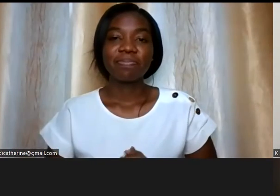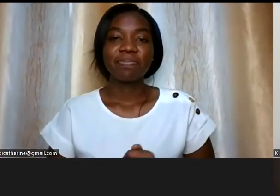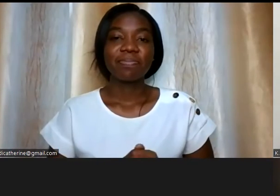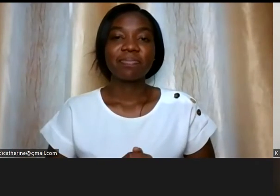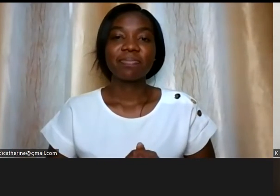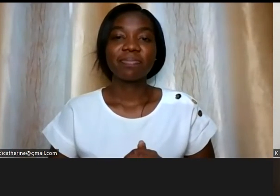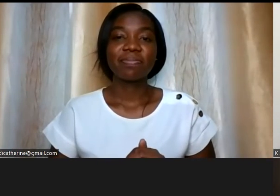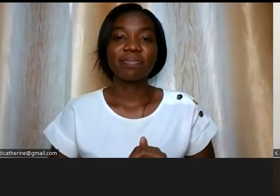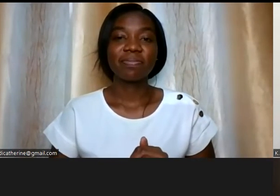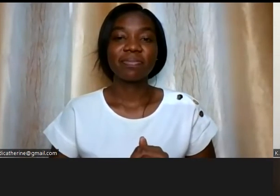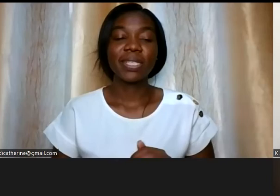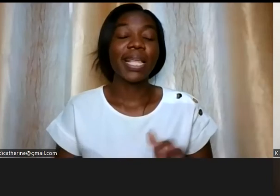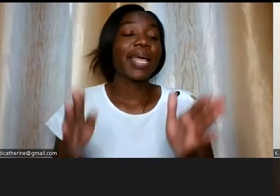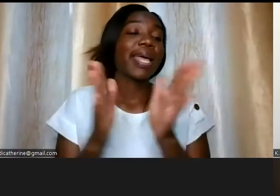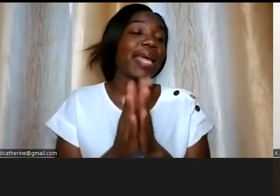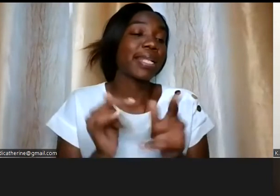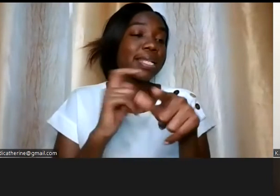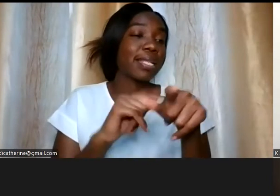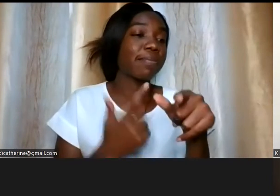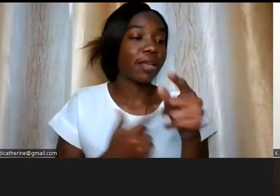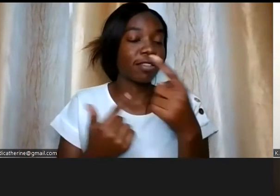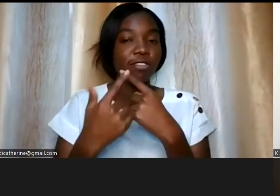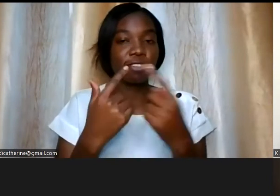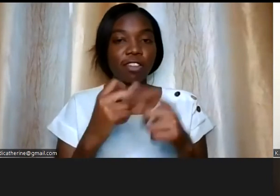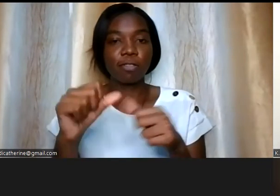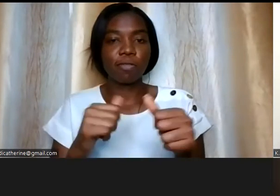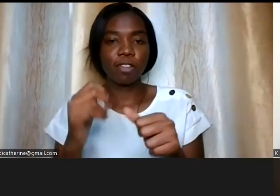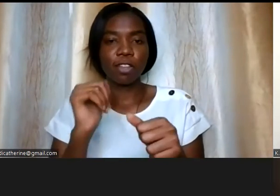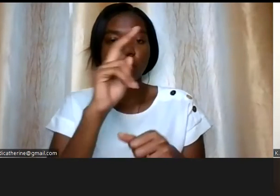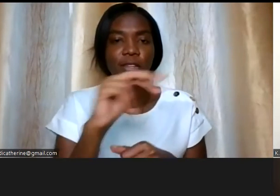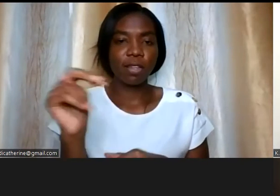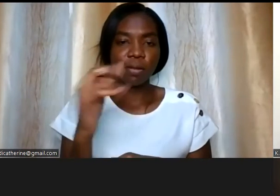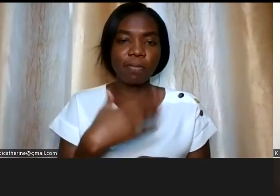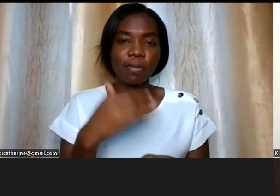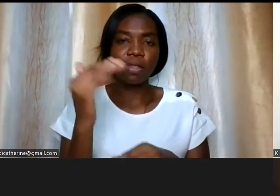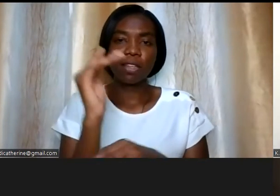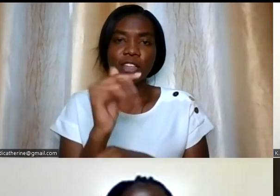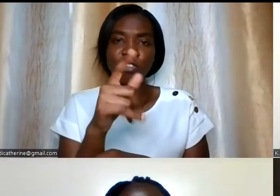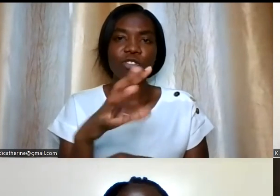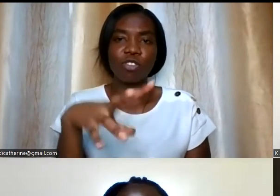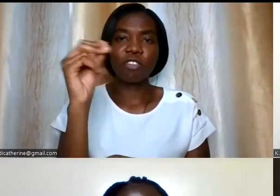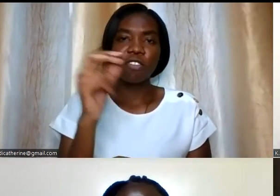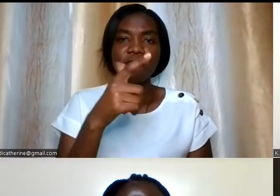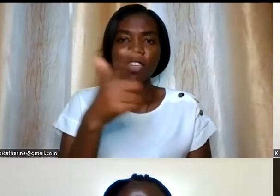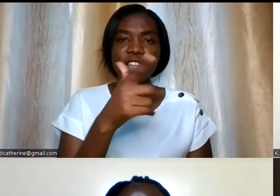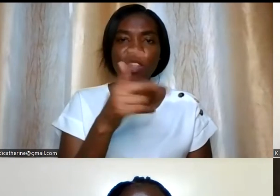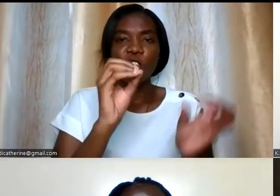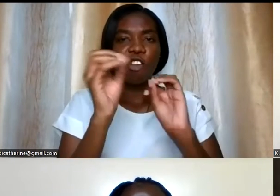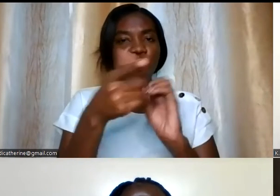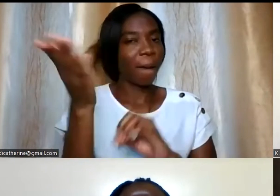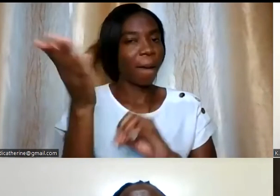as we speak about Anne, I didn't request that you switch off your video. Please come back. Thank